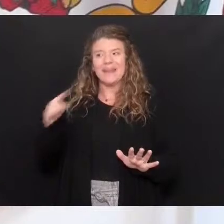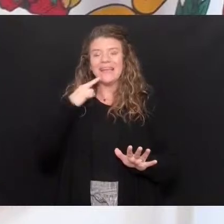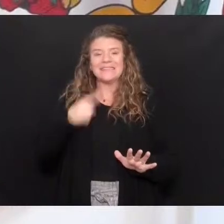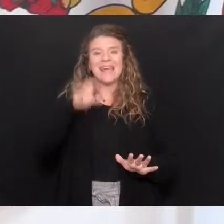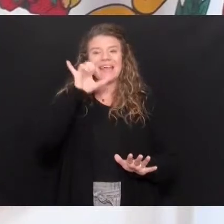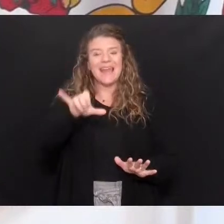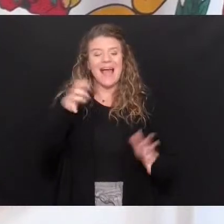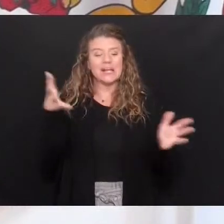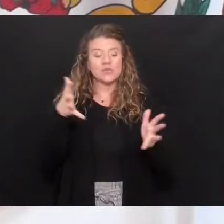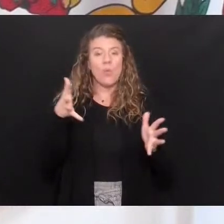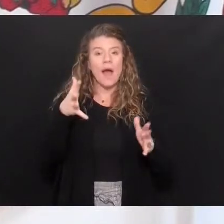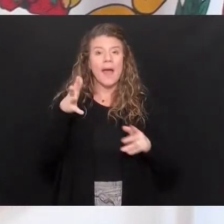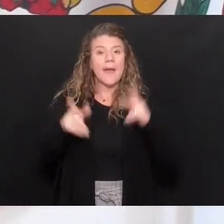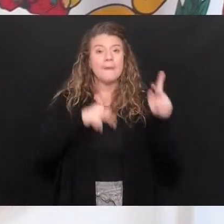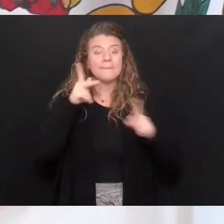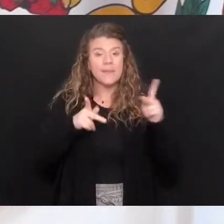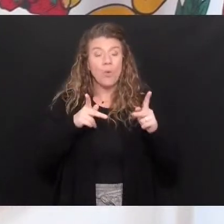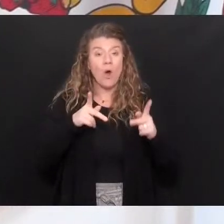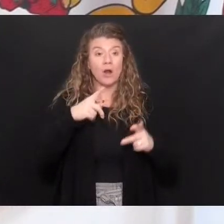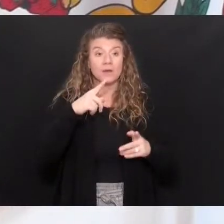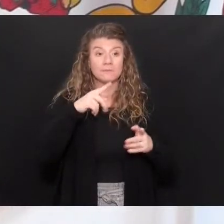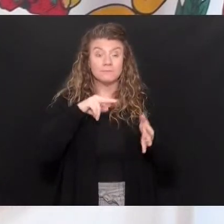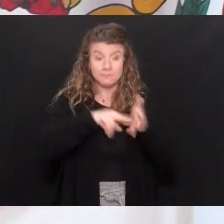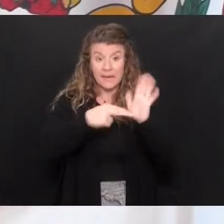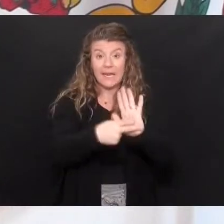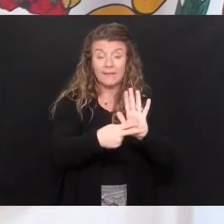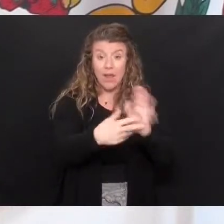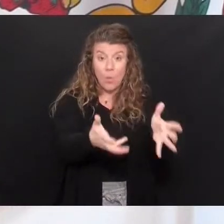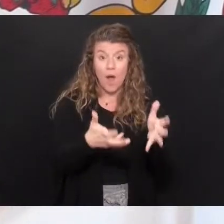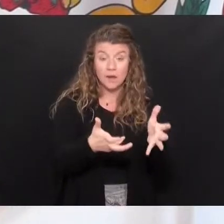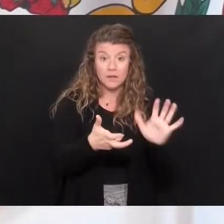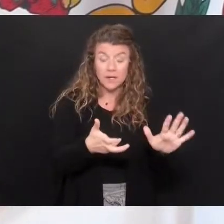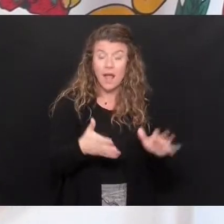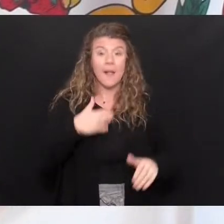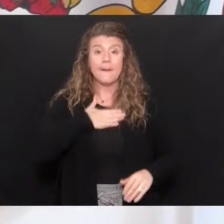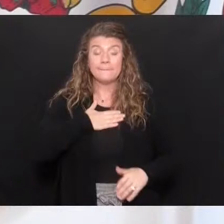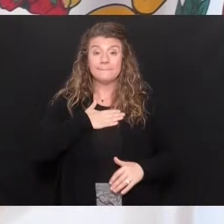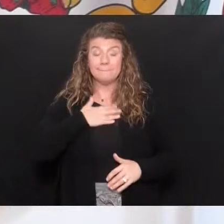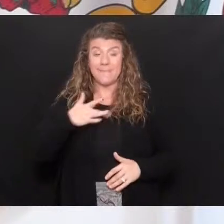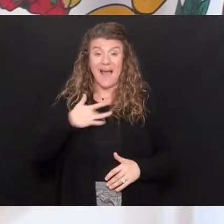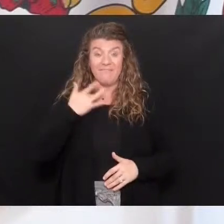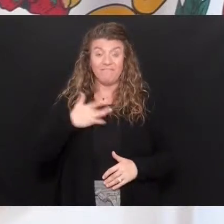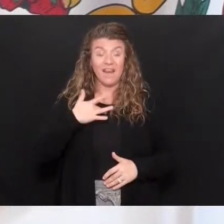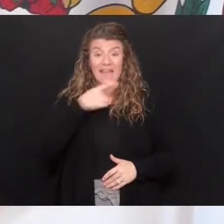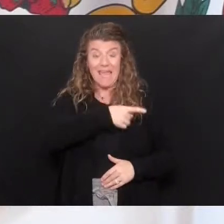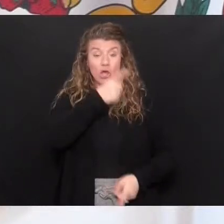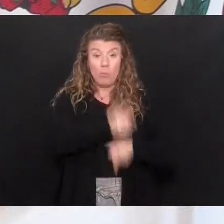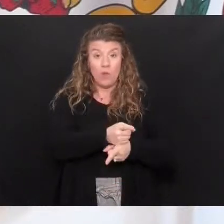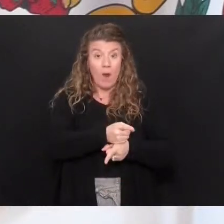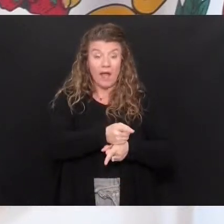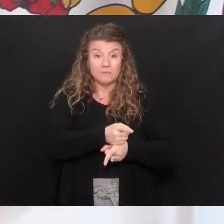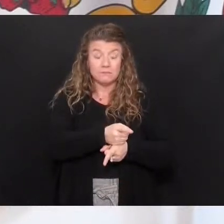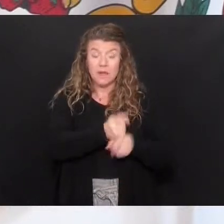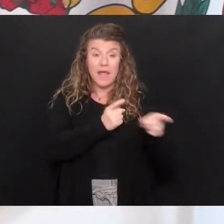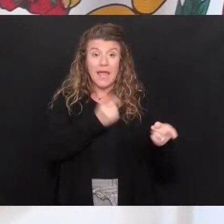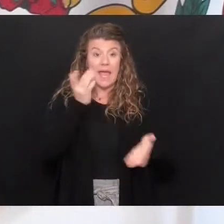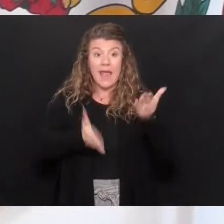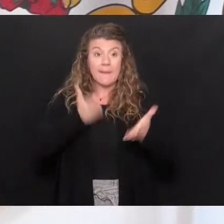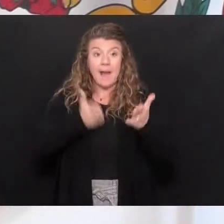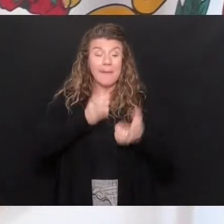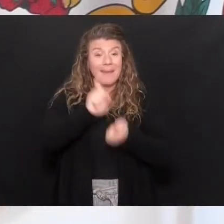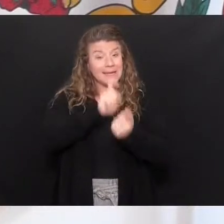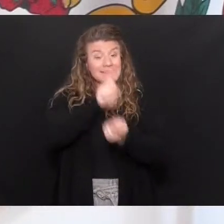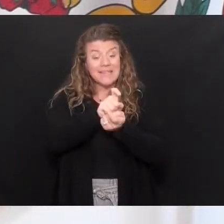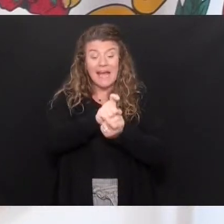people are implying. My feeling is just this. He may be right. He may be